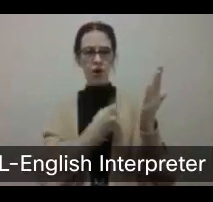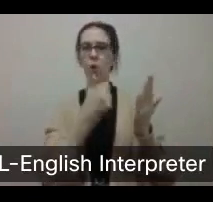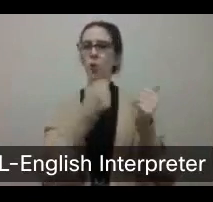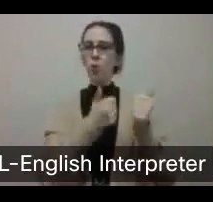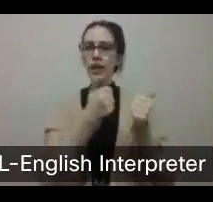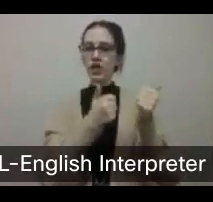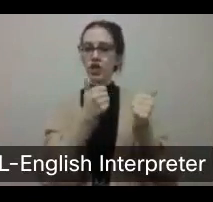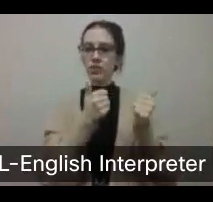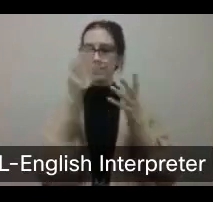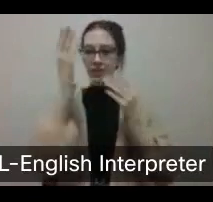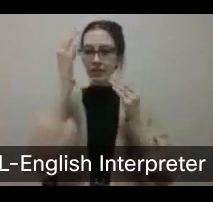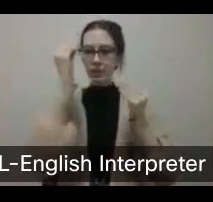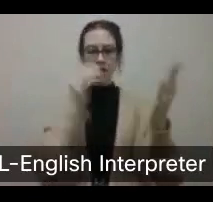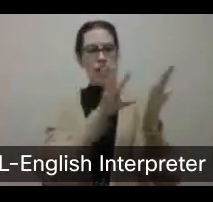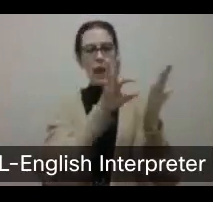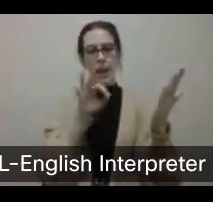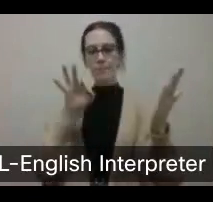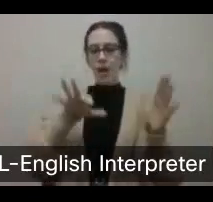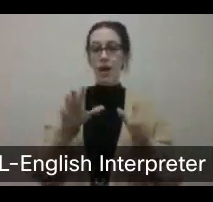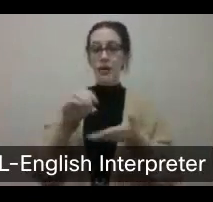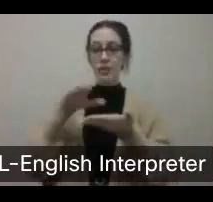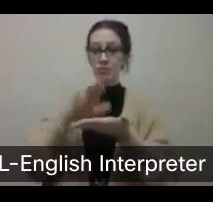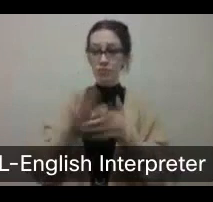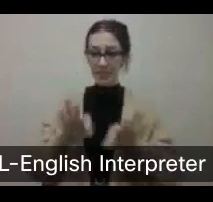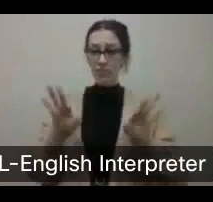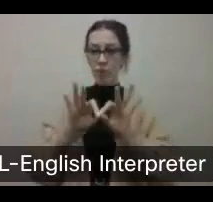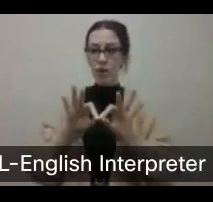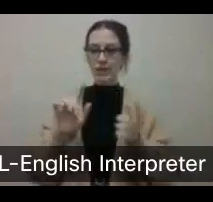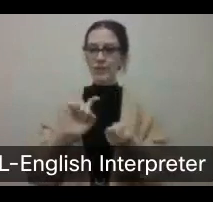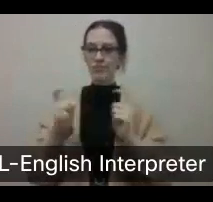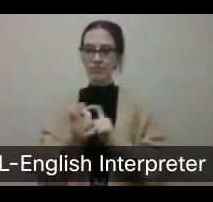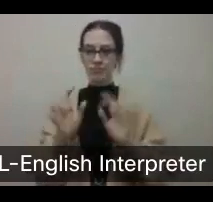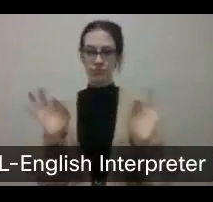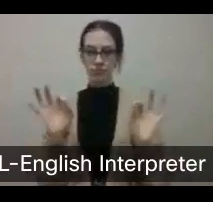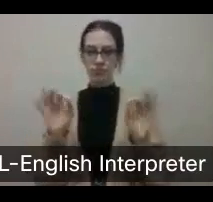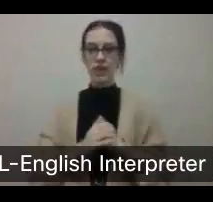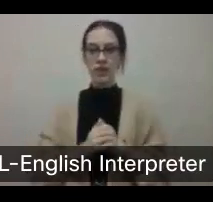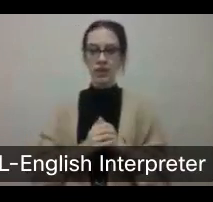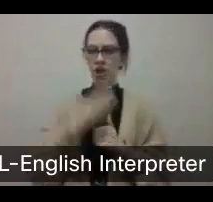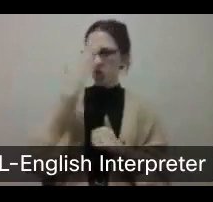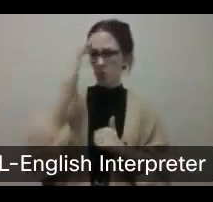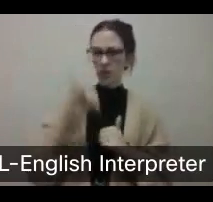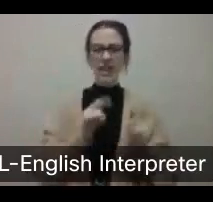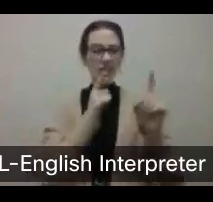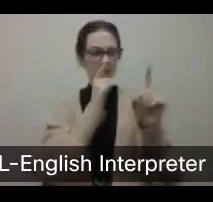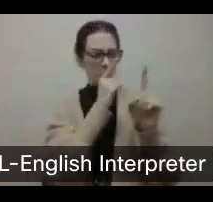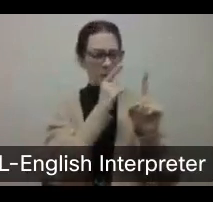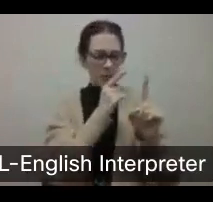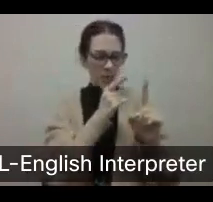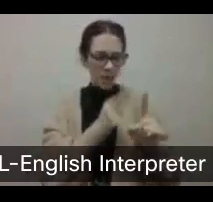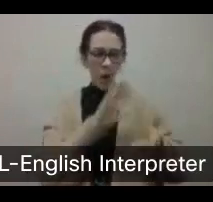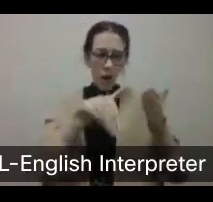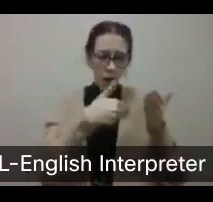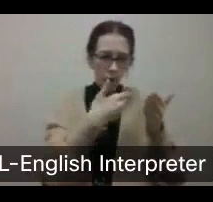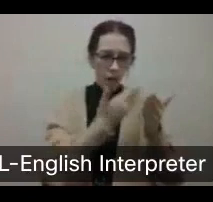task? Potentially, you will not be including every single detail from the original source if it does not fit in with